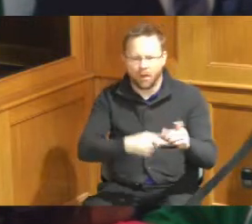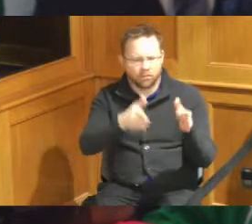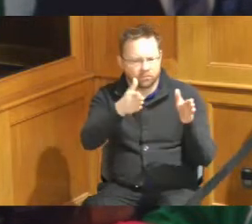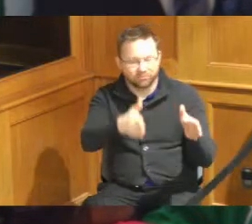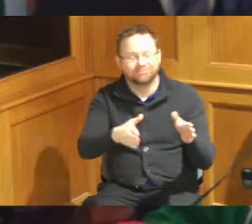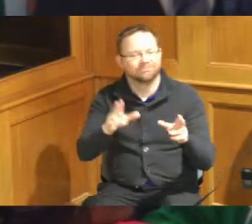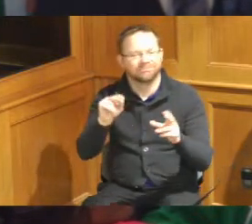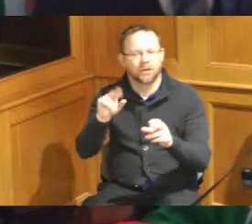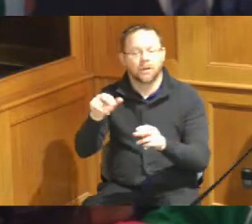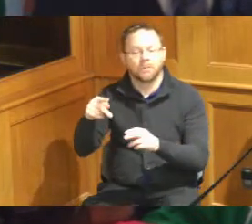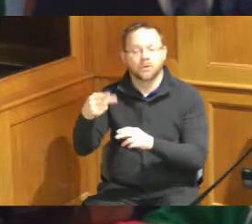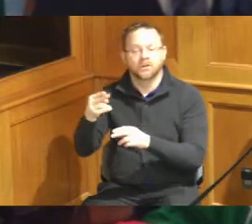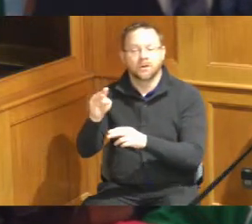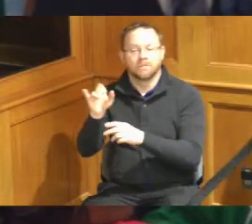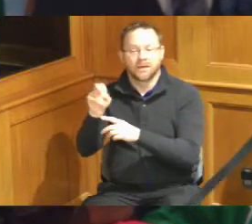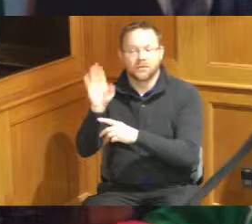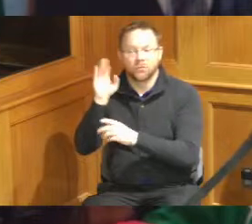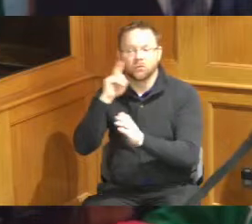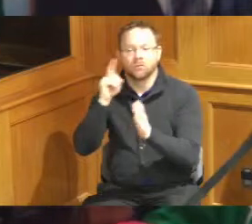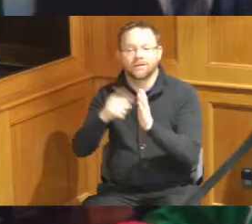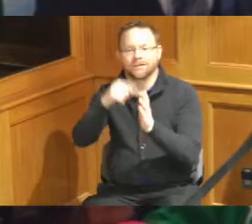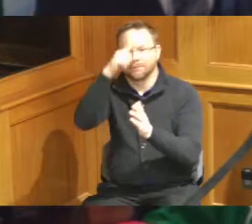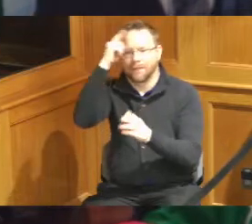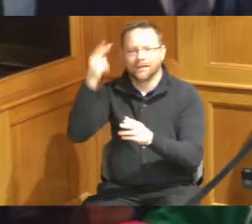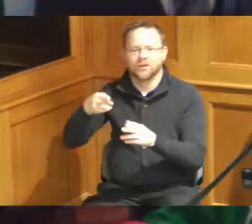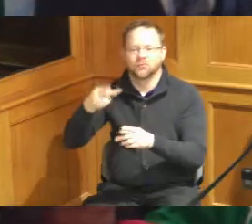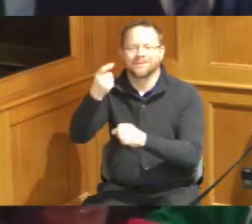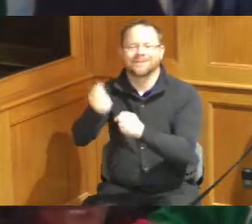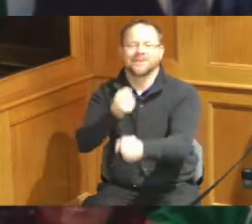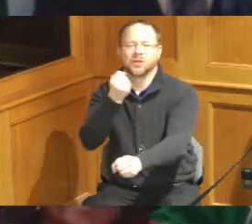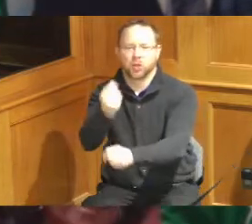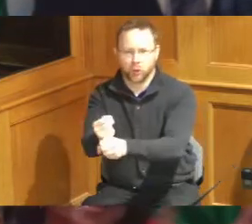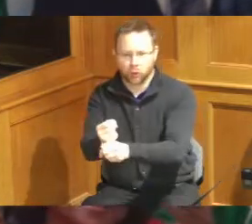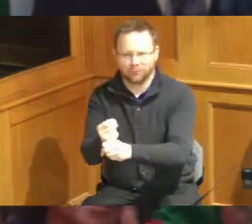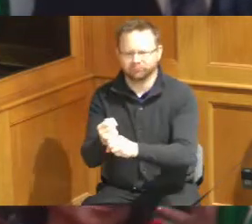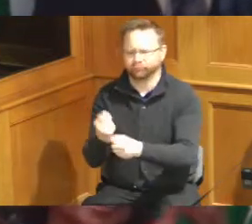Hall Masons will be recognizing Black History Year.